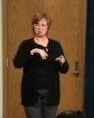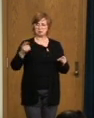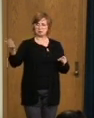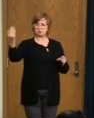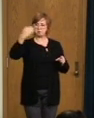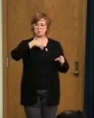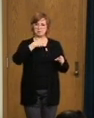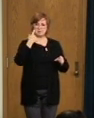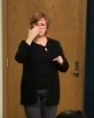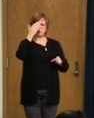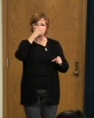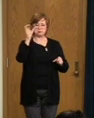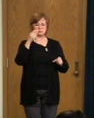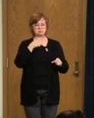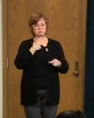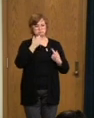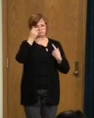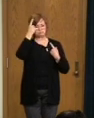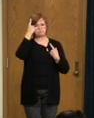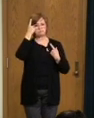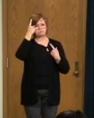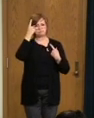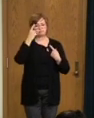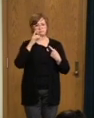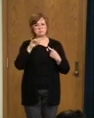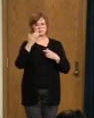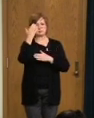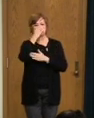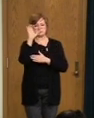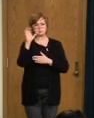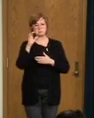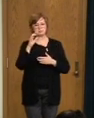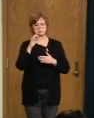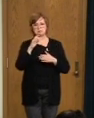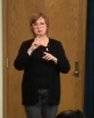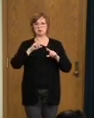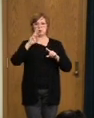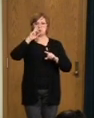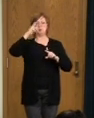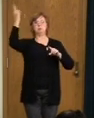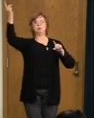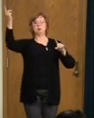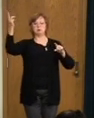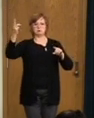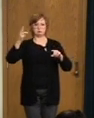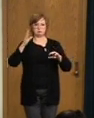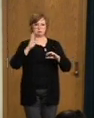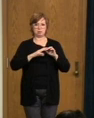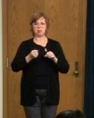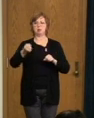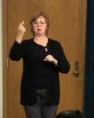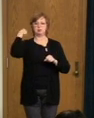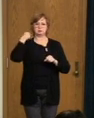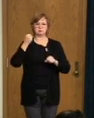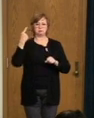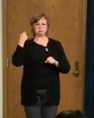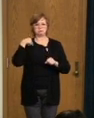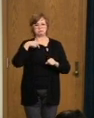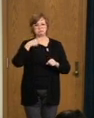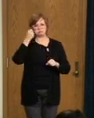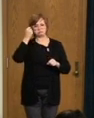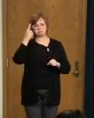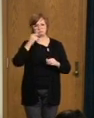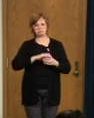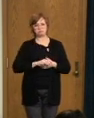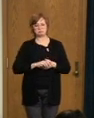is a Christmas unlike any other that we have been asked to participate in. But we need to ask Saskatchewan people to have